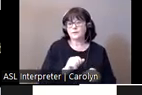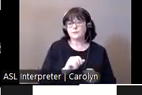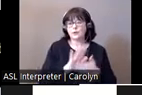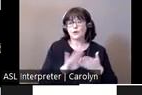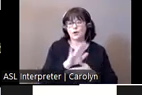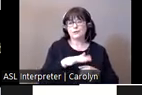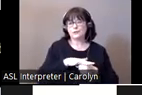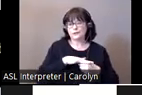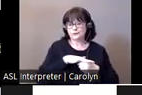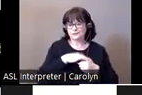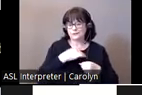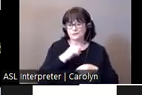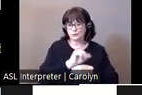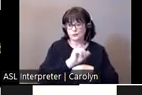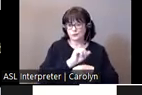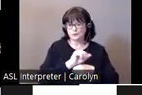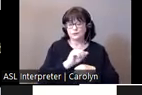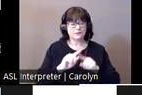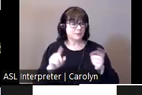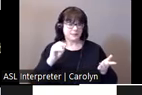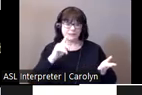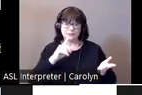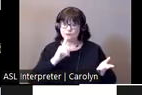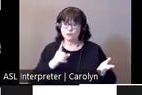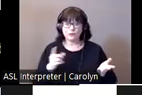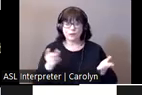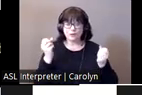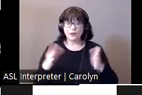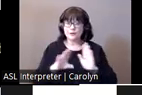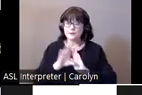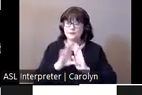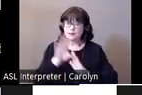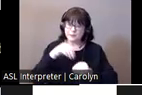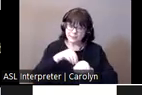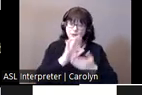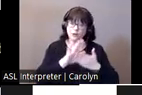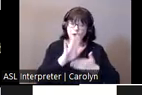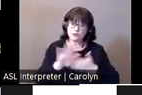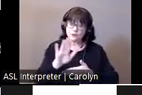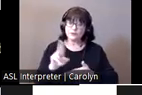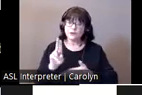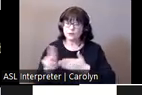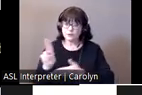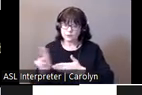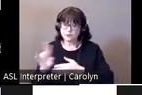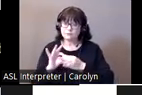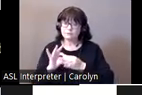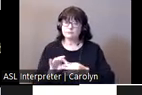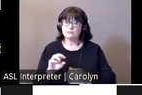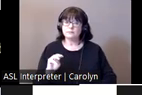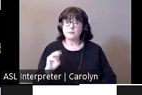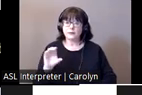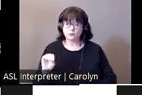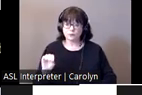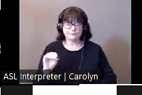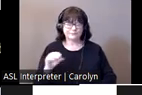but it's just true that in Ontario, a lot of development is going on at the colleges and universities around micro-credentials. And so I wanted to draw your